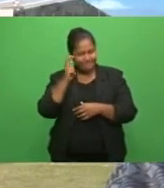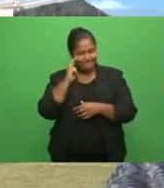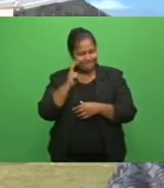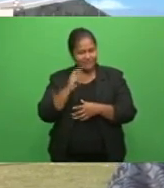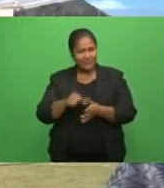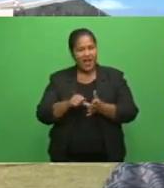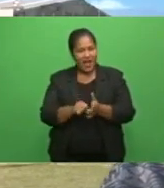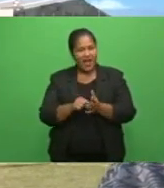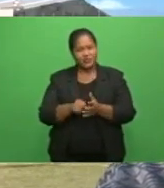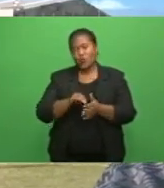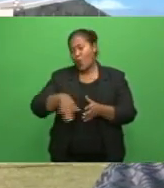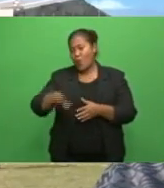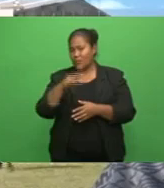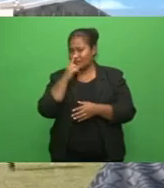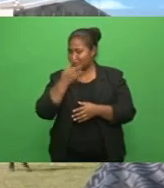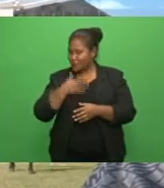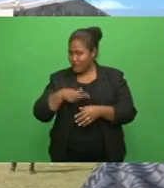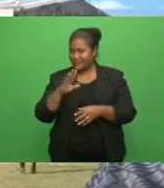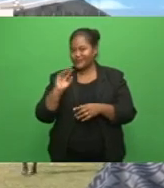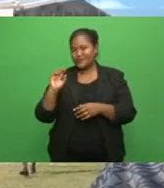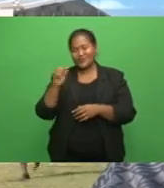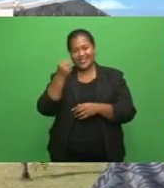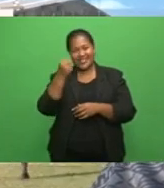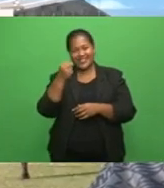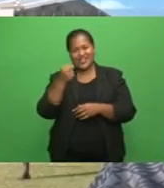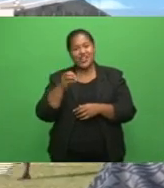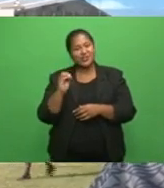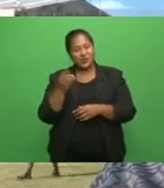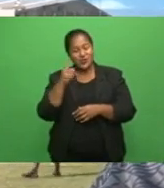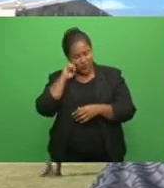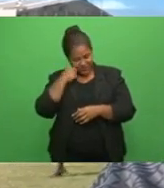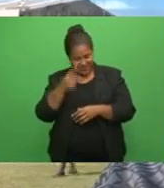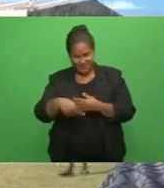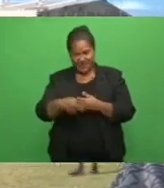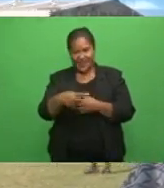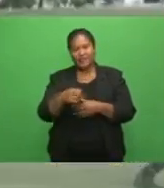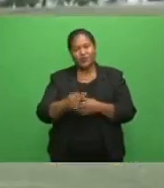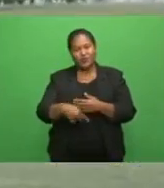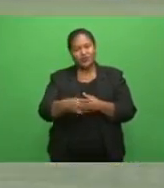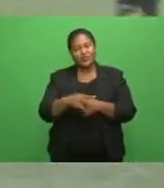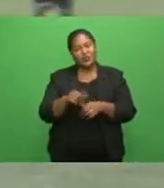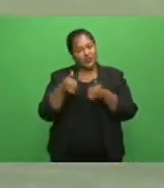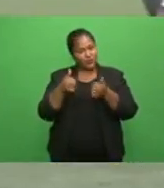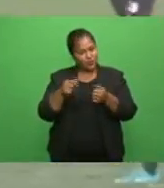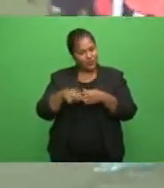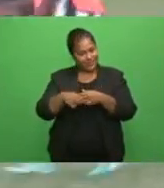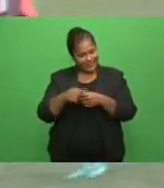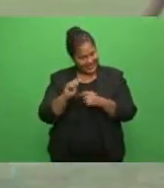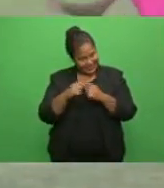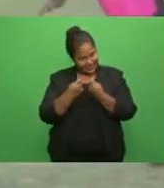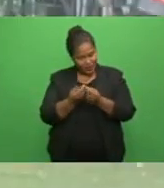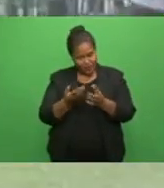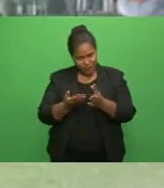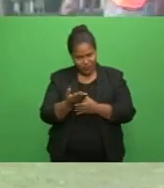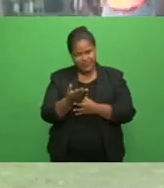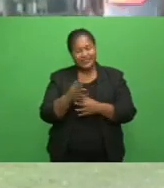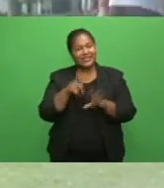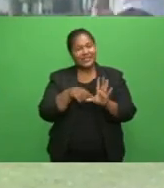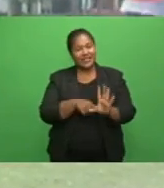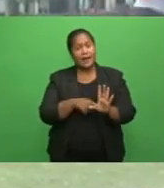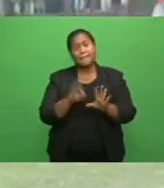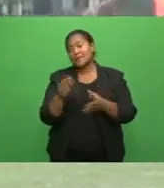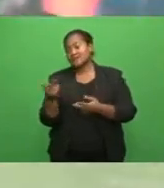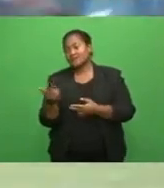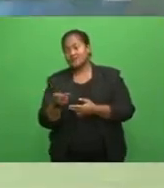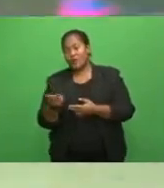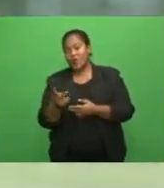Everybody wants to win the league, so then you become a very consistent team throughout the year. The match also comes as an advantage for both